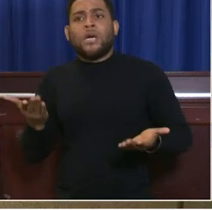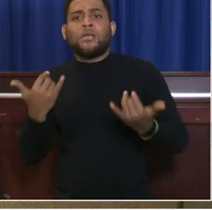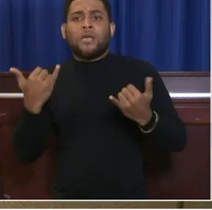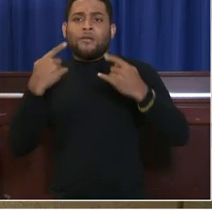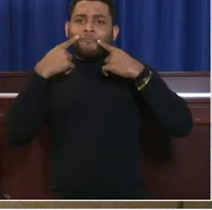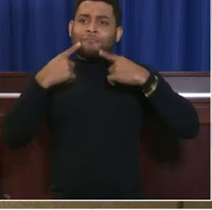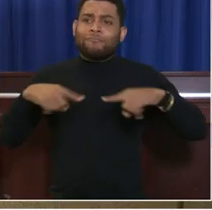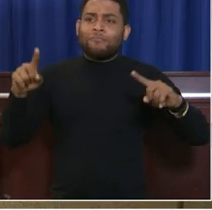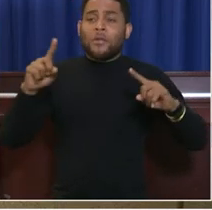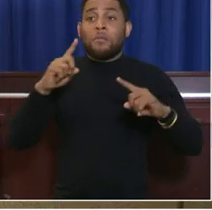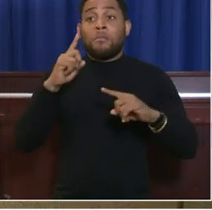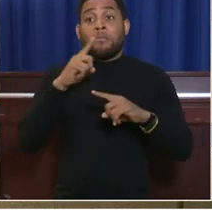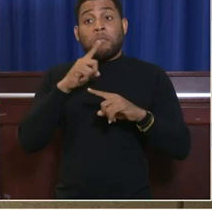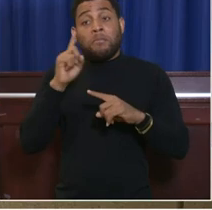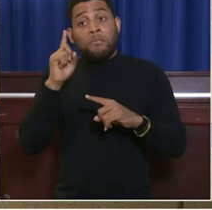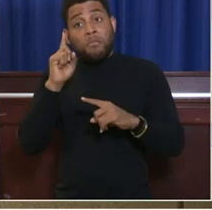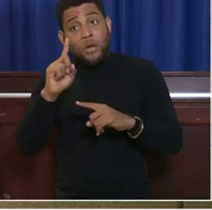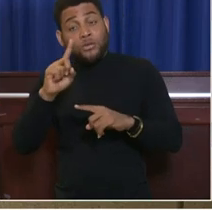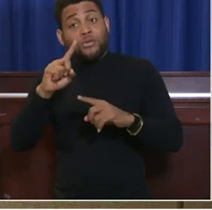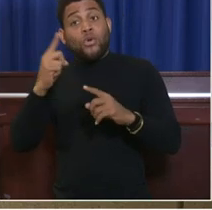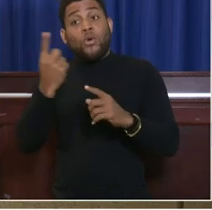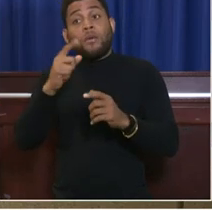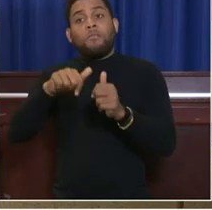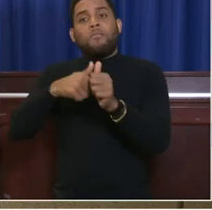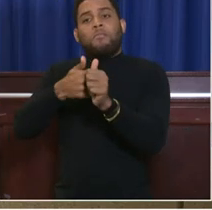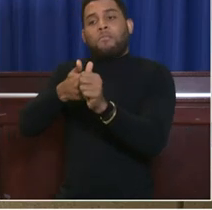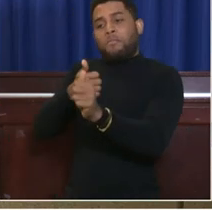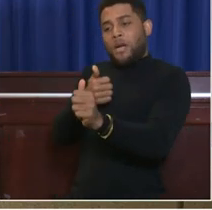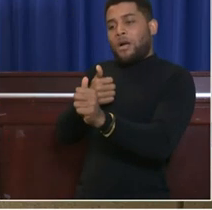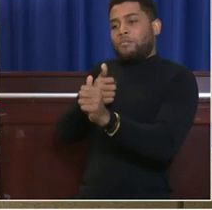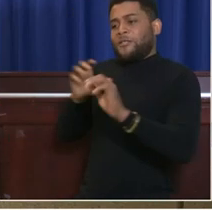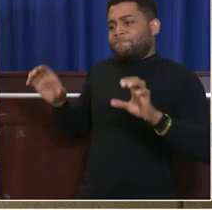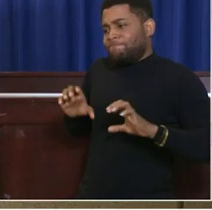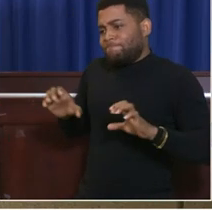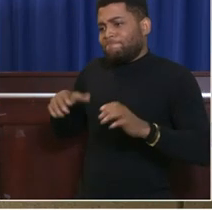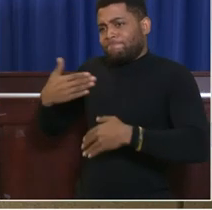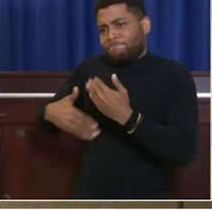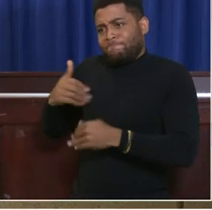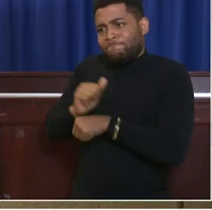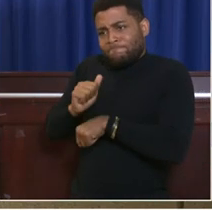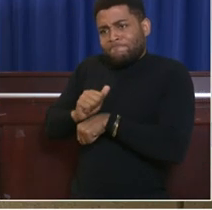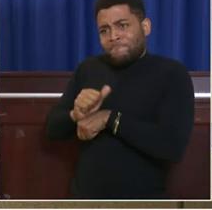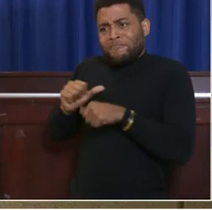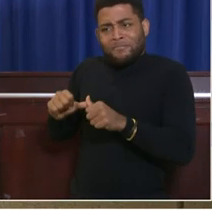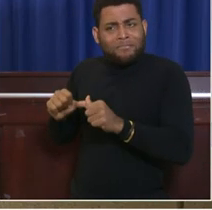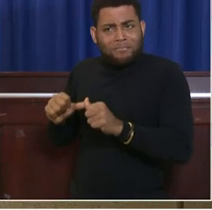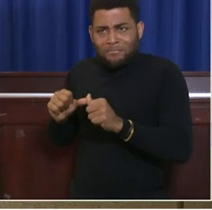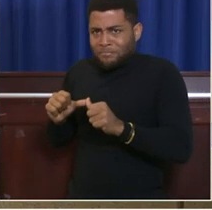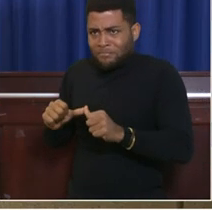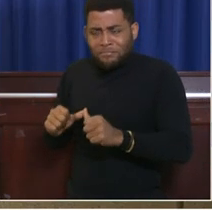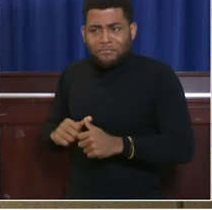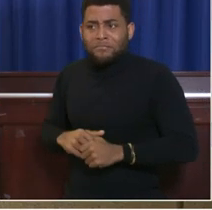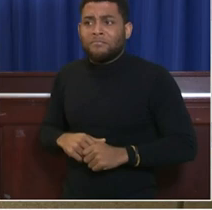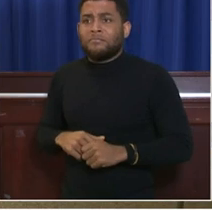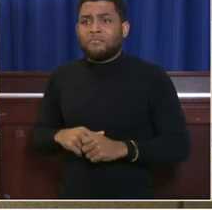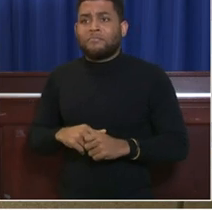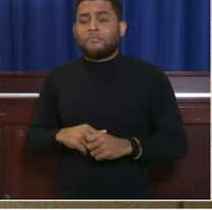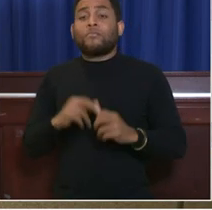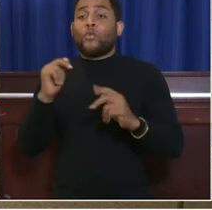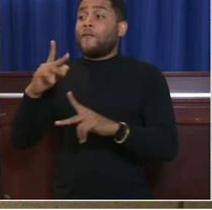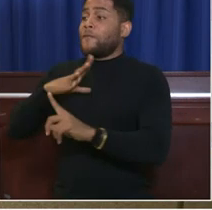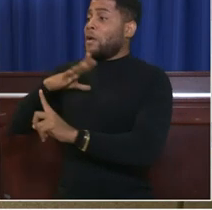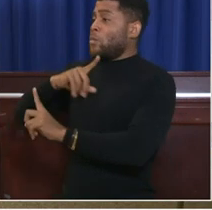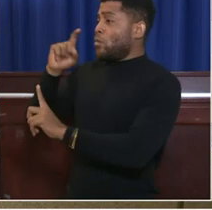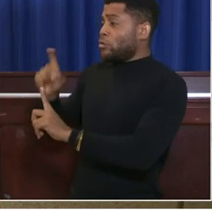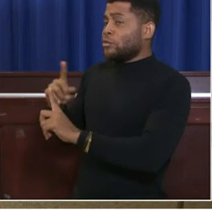collaborative activity that's meant to keep our community safer. Yes, last question. Are any of the arrests in this juveniles, and